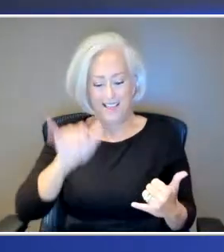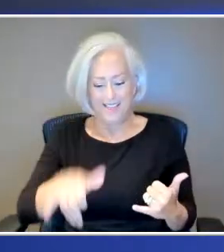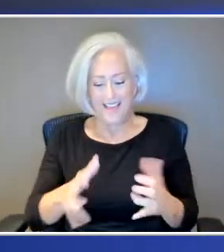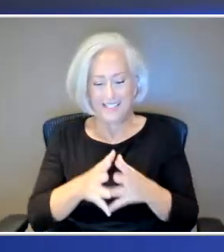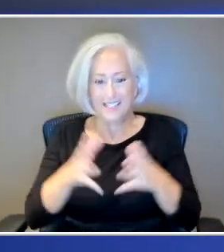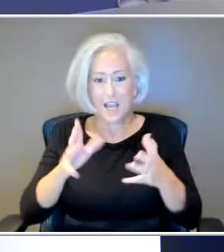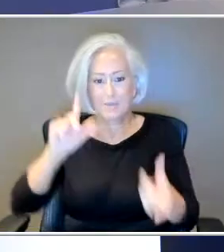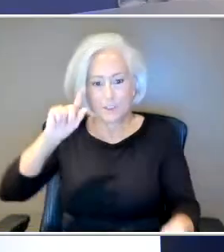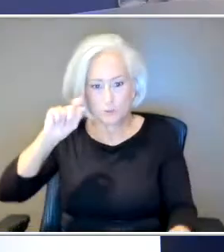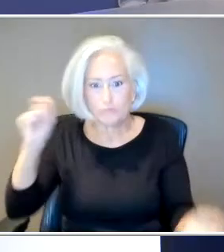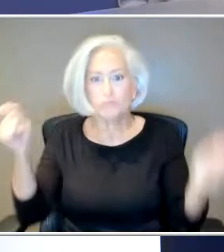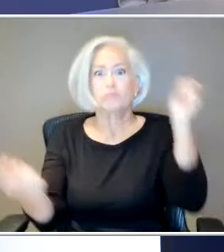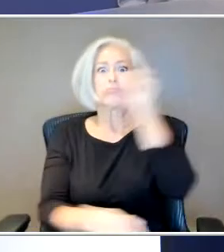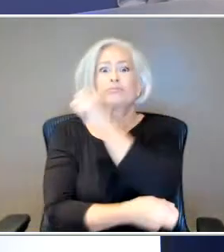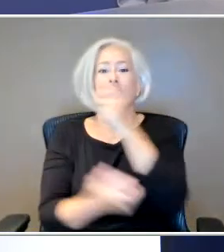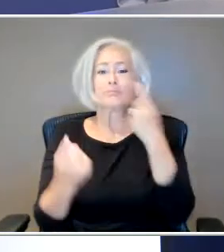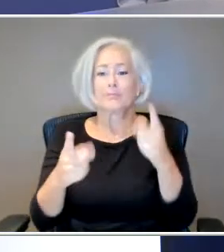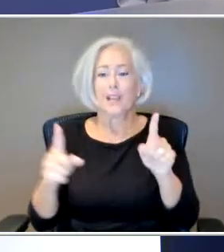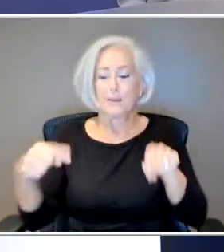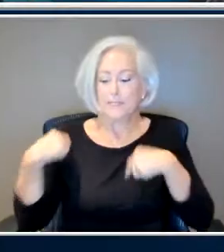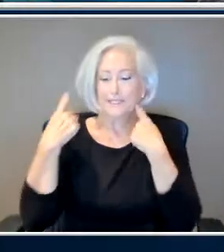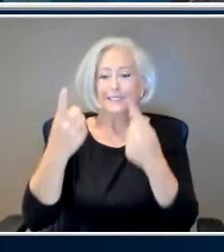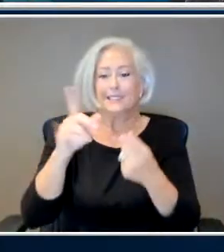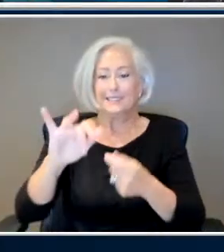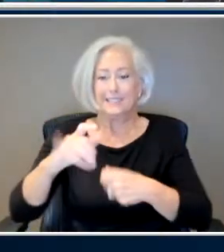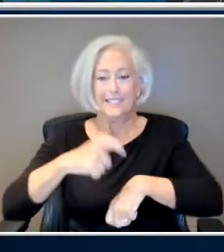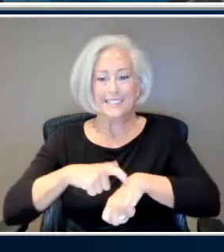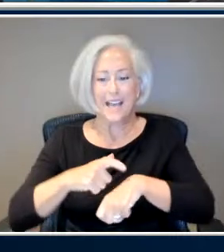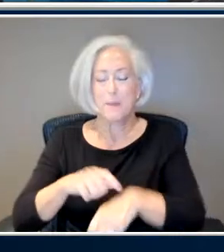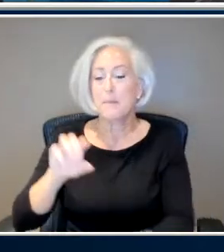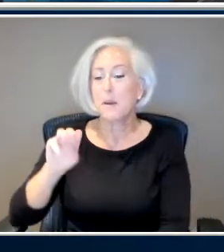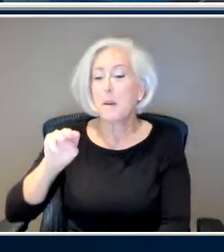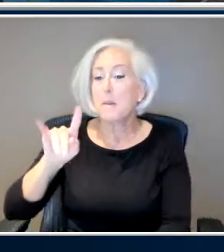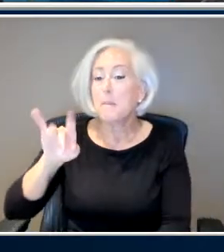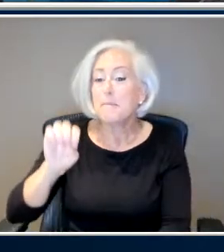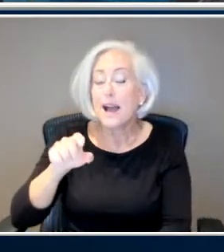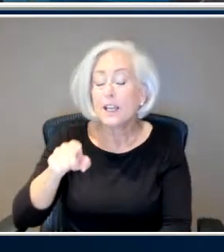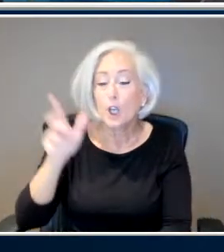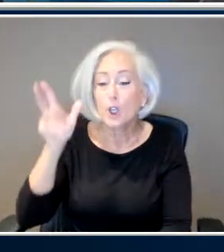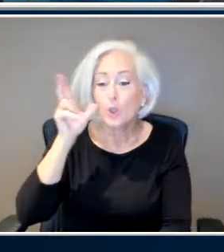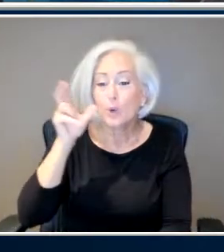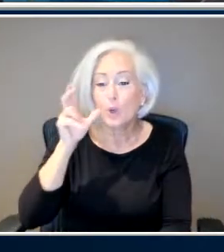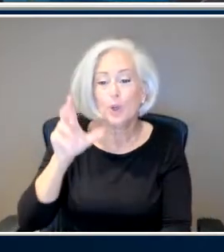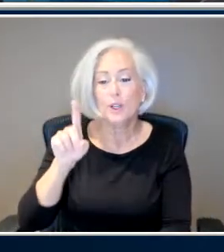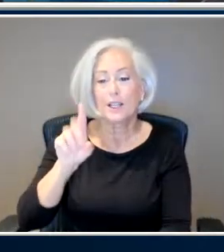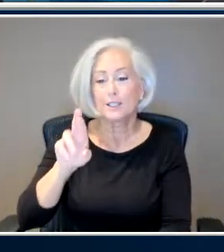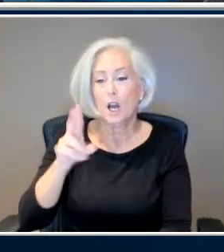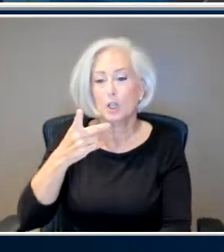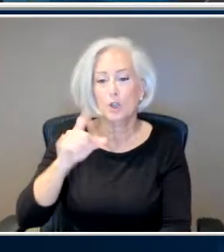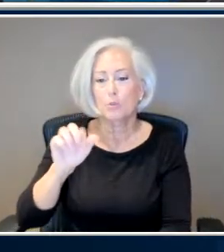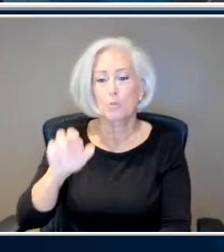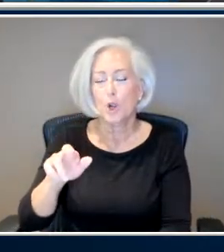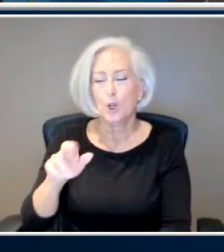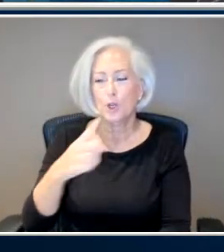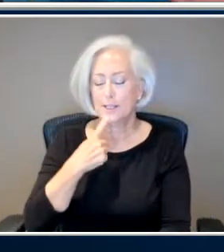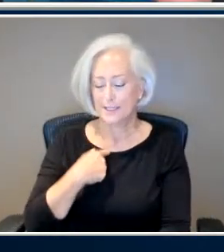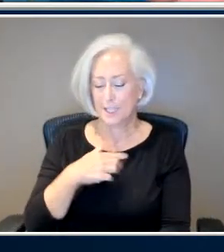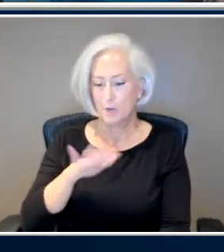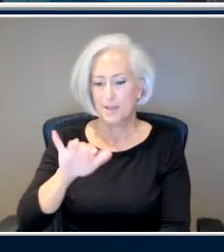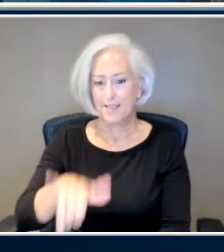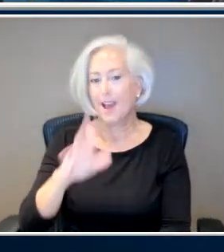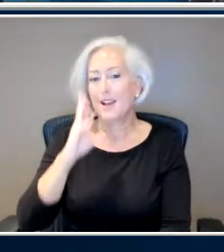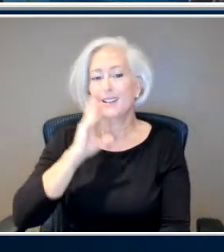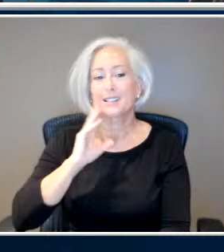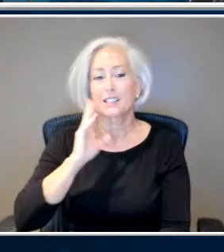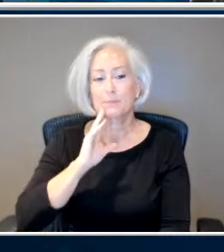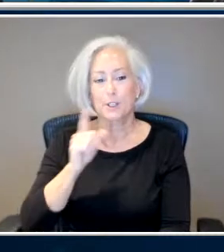treatment. Mike, Matt, what was it when you first heard of Dr. Parker? Tell us about that experience, because you were